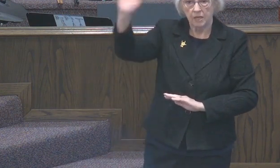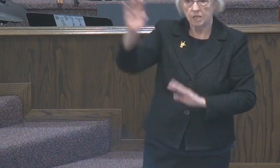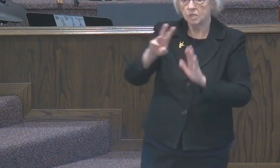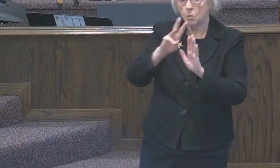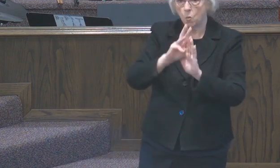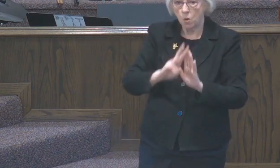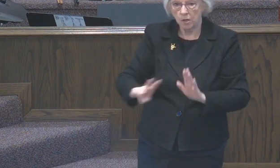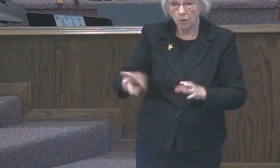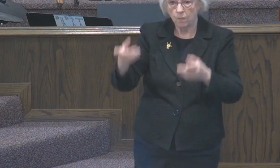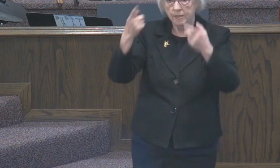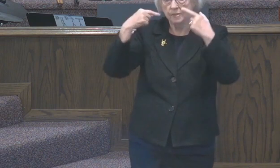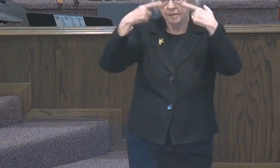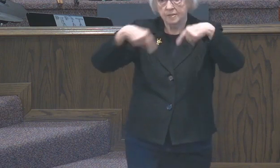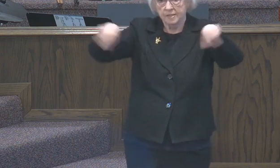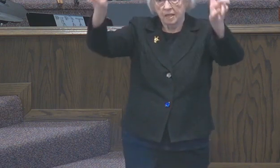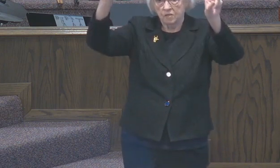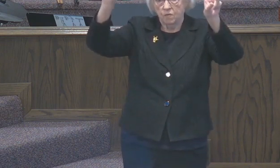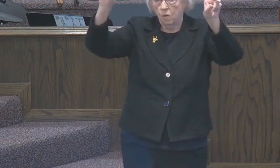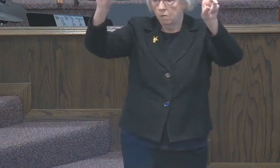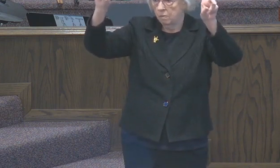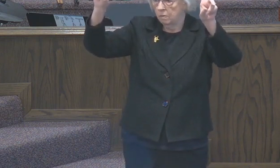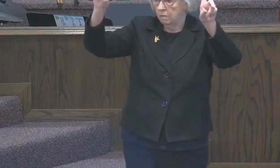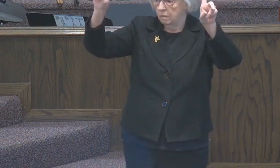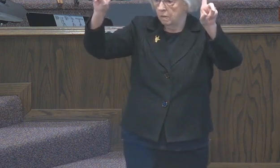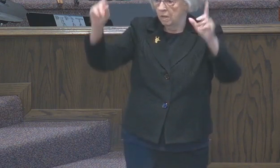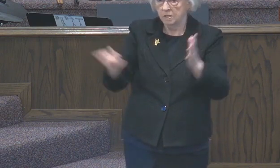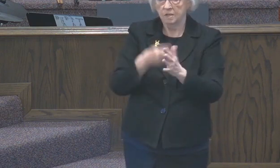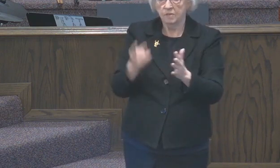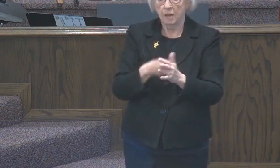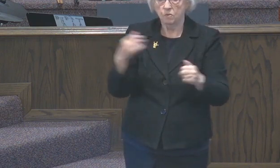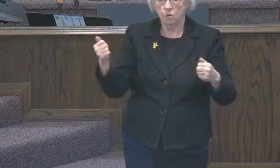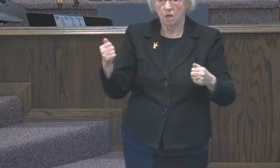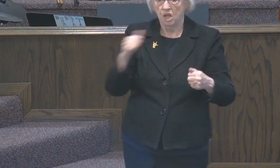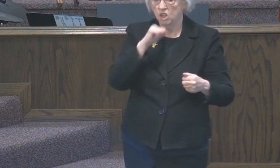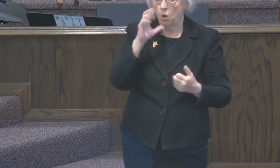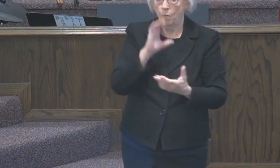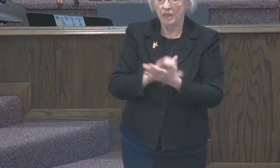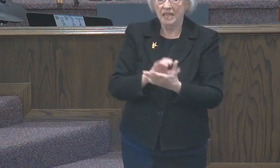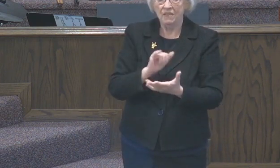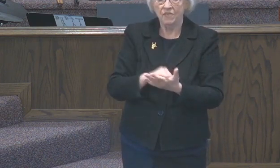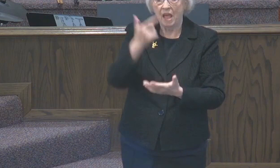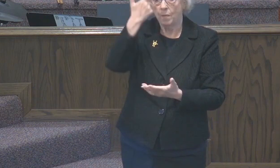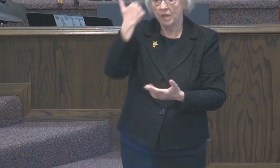And Jesus says, you ask, you seek, and you knock.